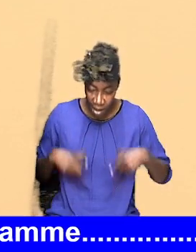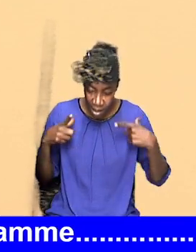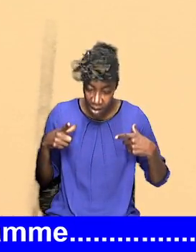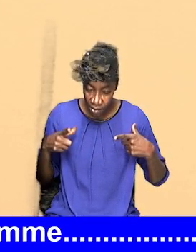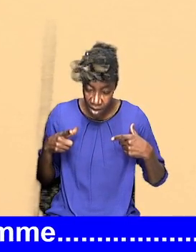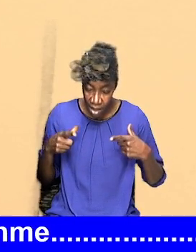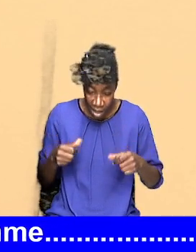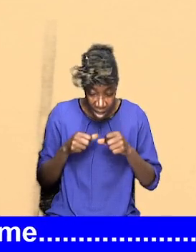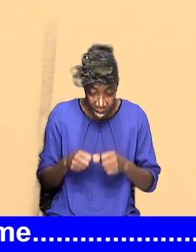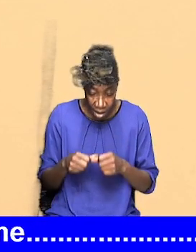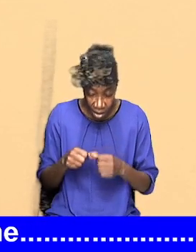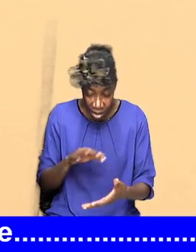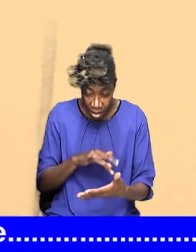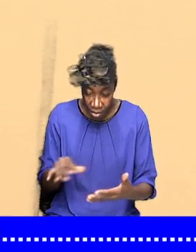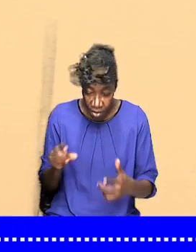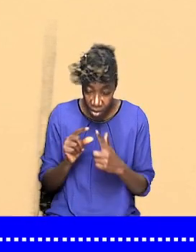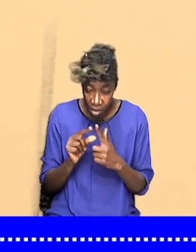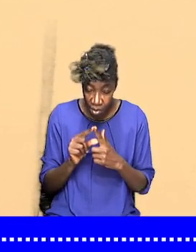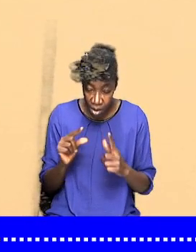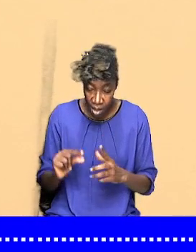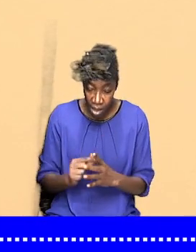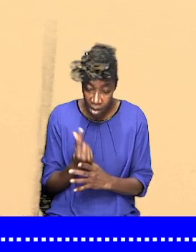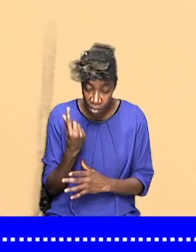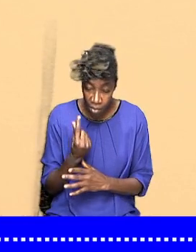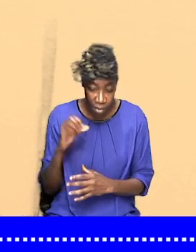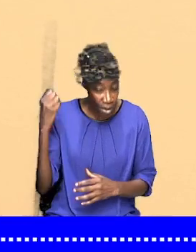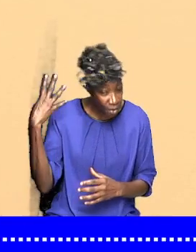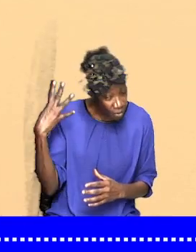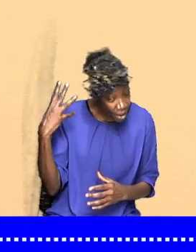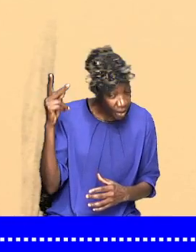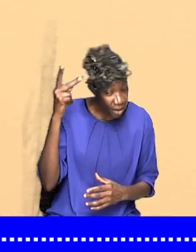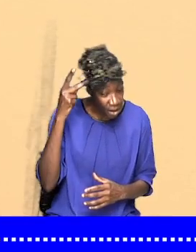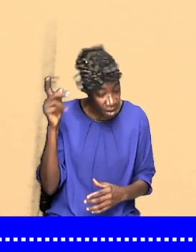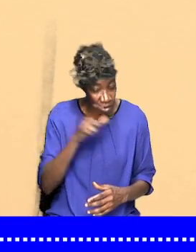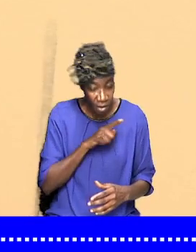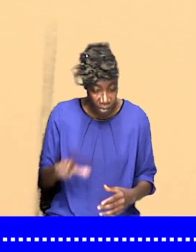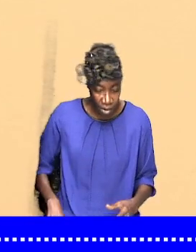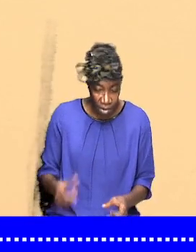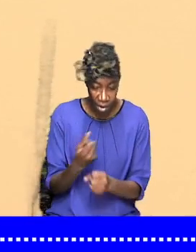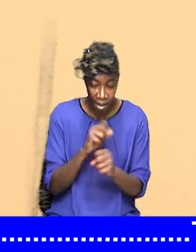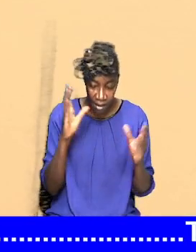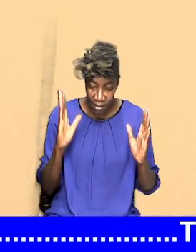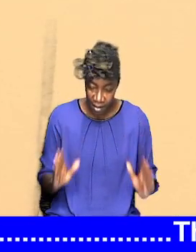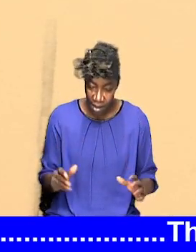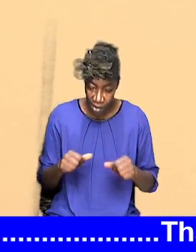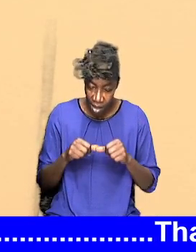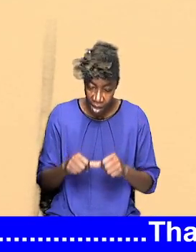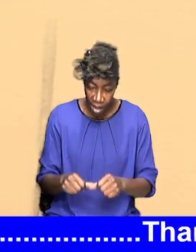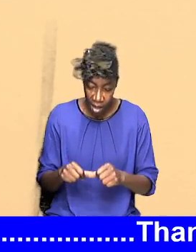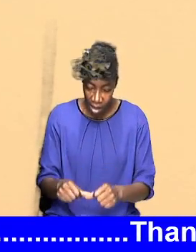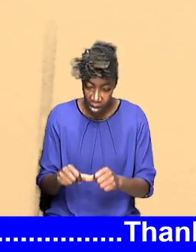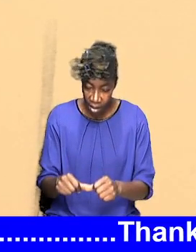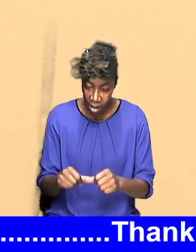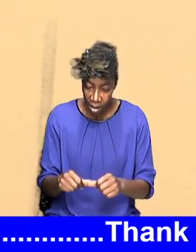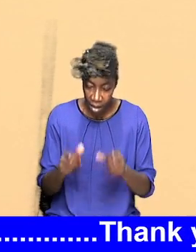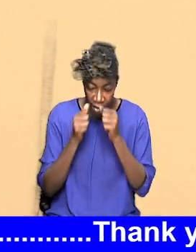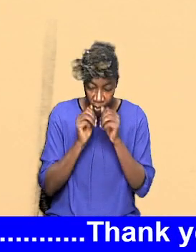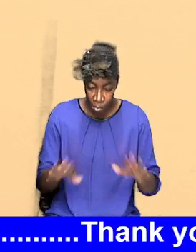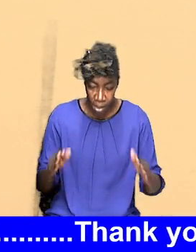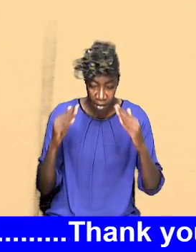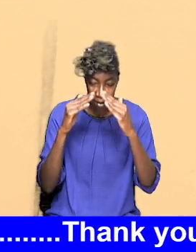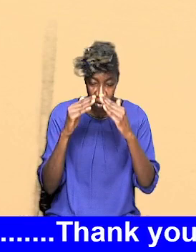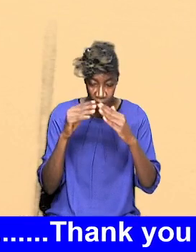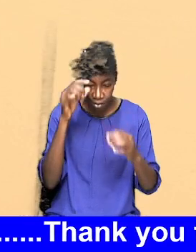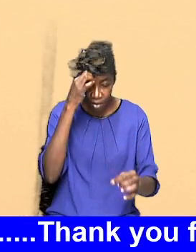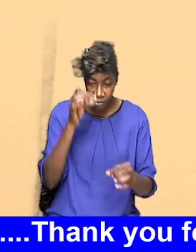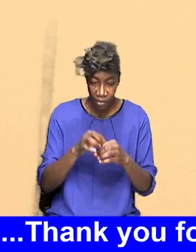study your word and to grow in grace and in the knowledge of our Lord and Savior. Continue to bless the House of Faith Chapel. Continue, Lord Jesus, to